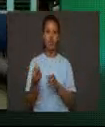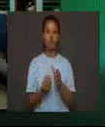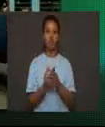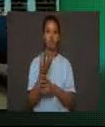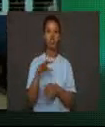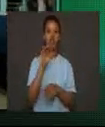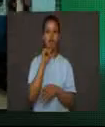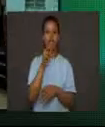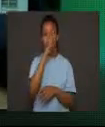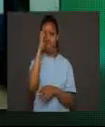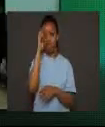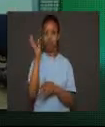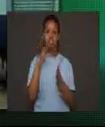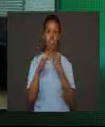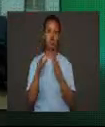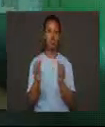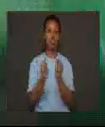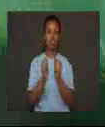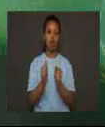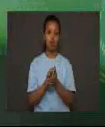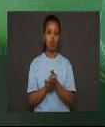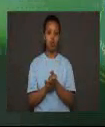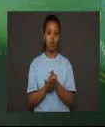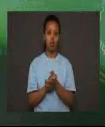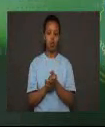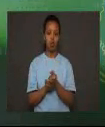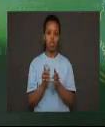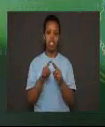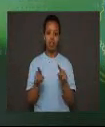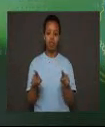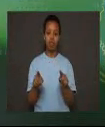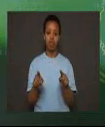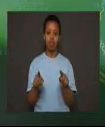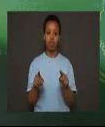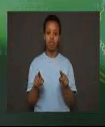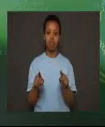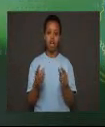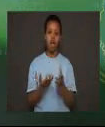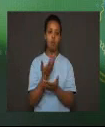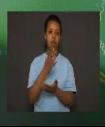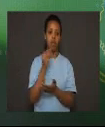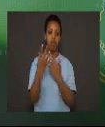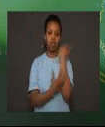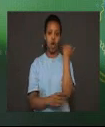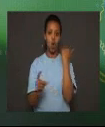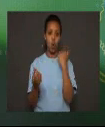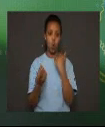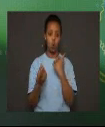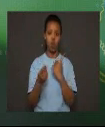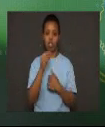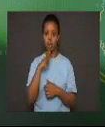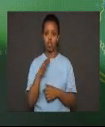lack of necessary resources. Rich and poor countries alike